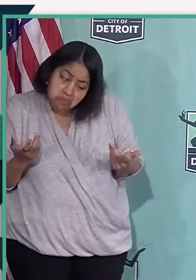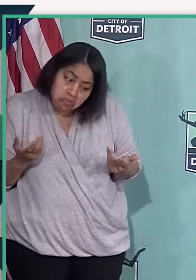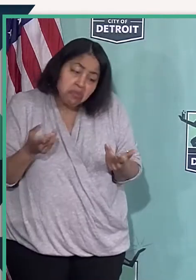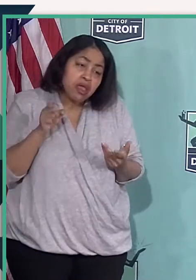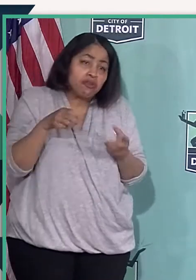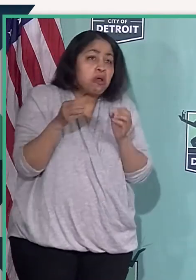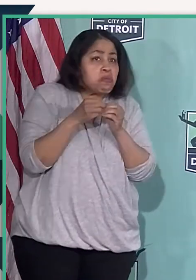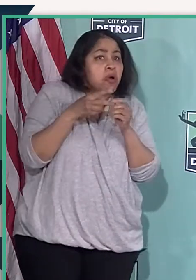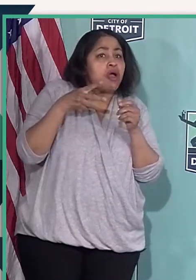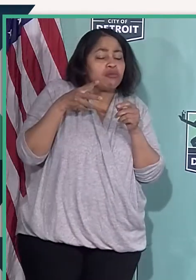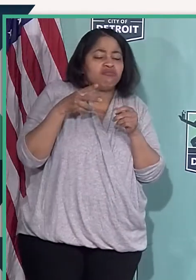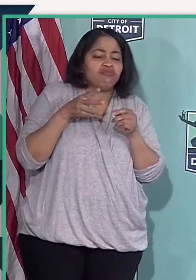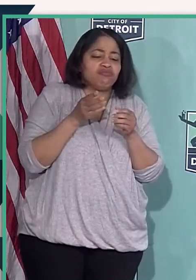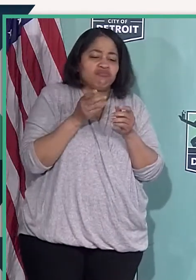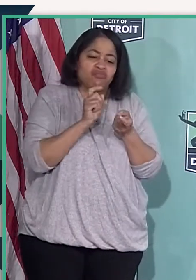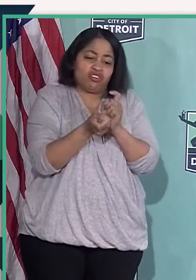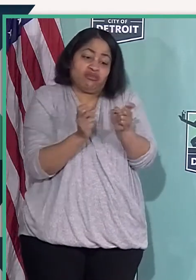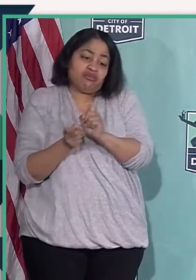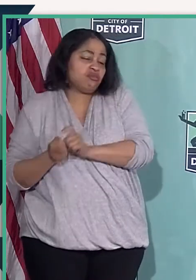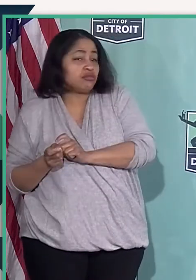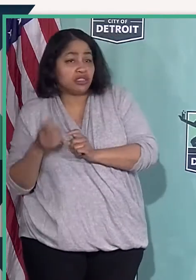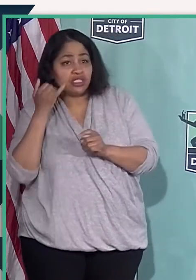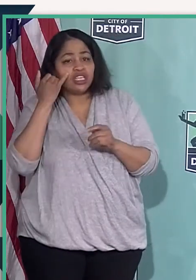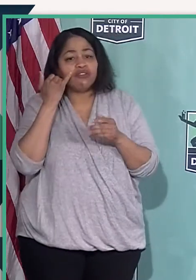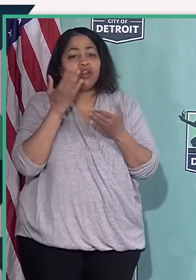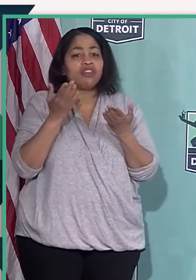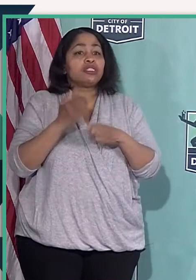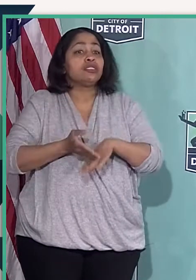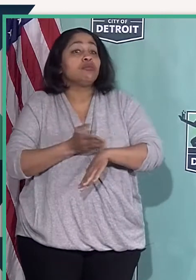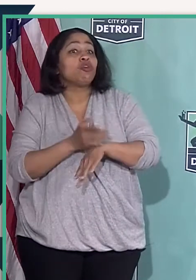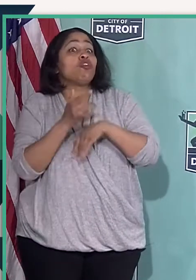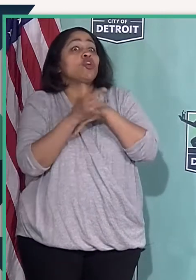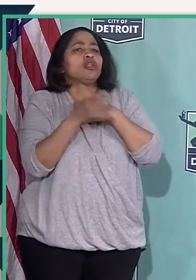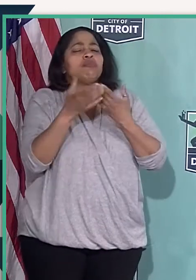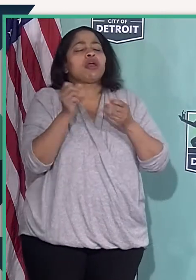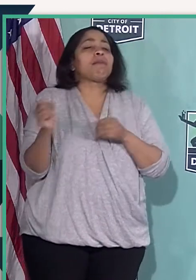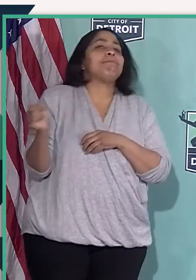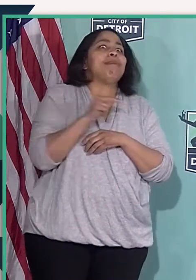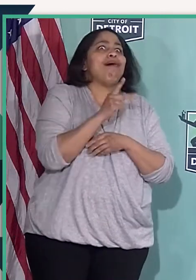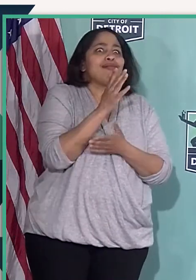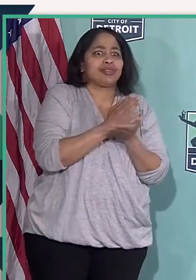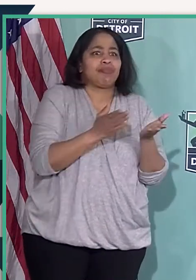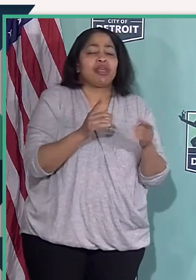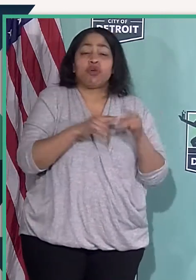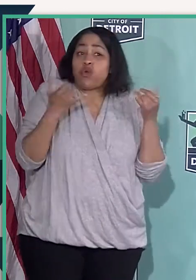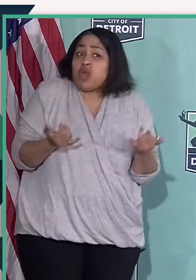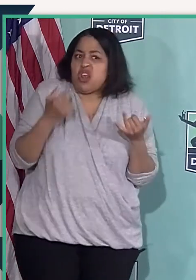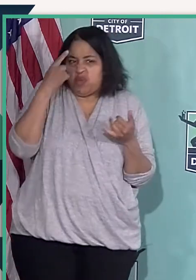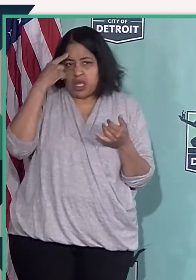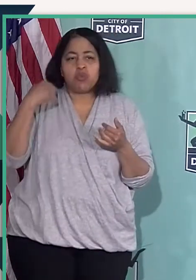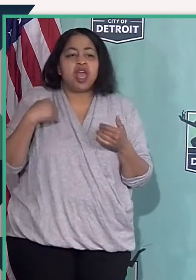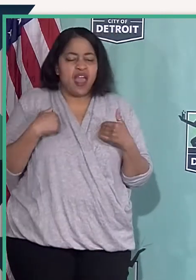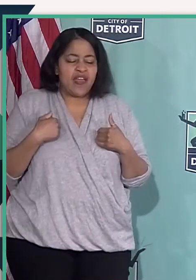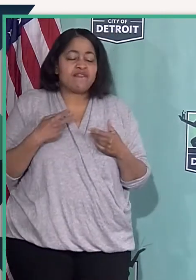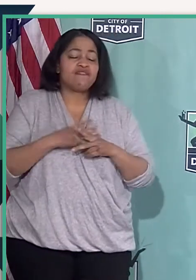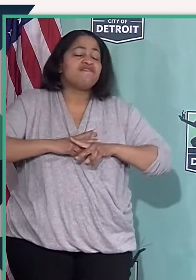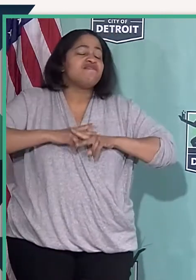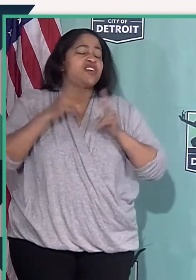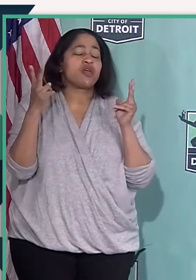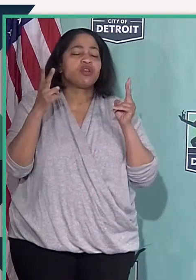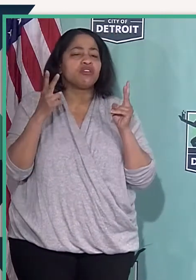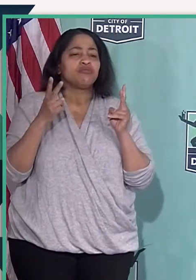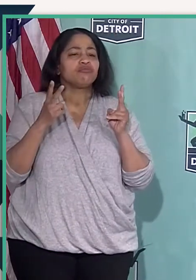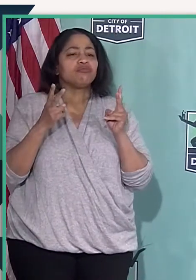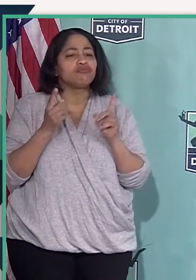more cuts. If things ease earlier, we may be able to restore some things. But right now, we think we have a very